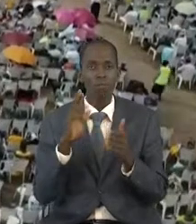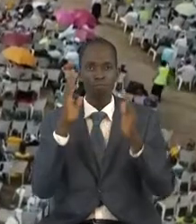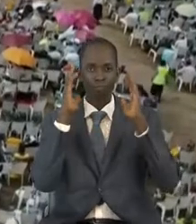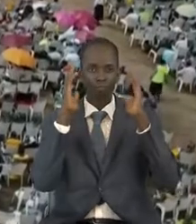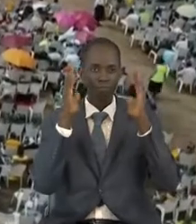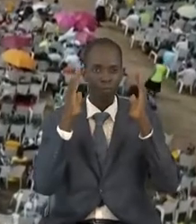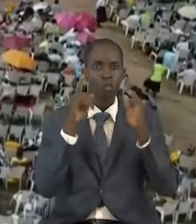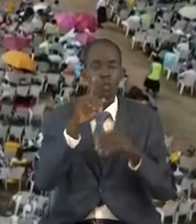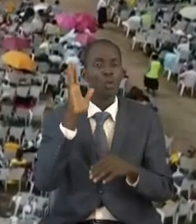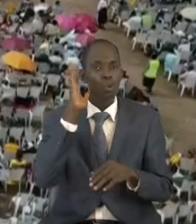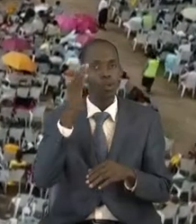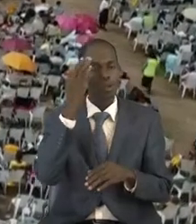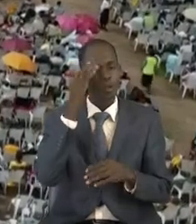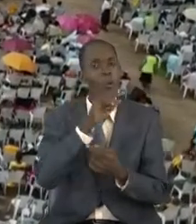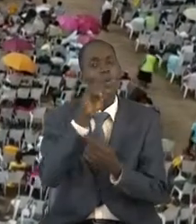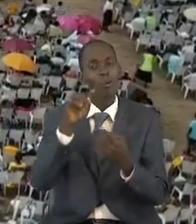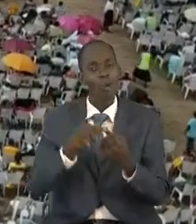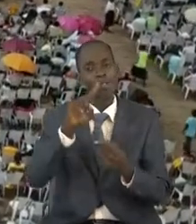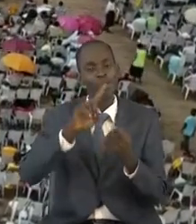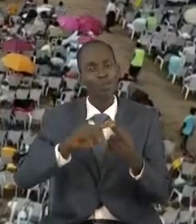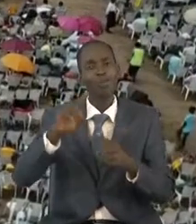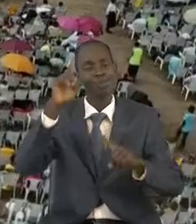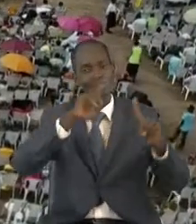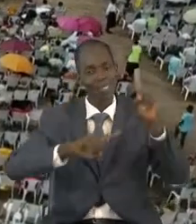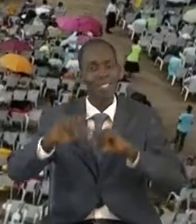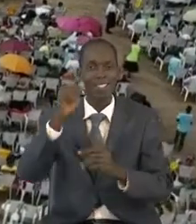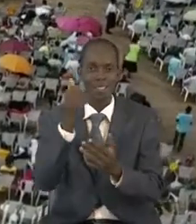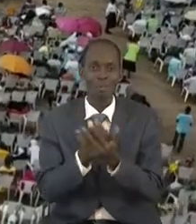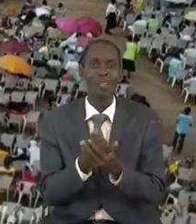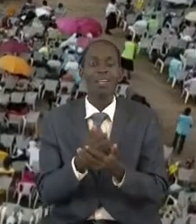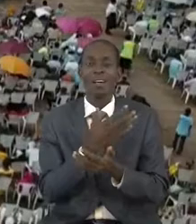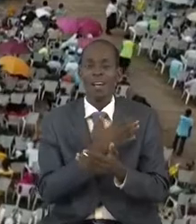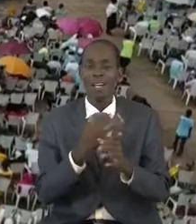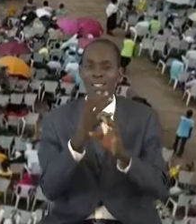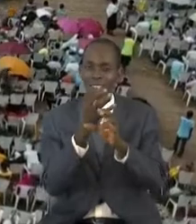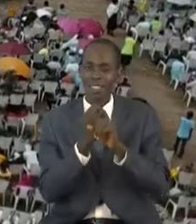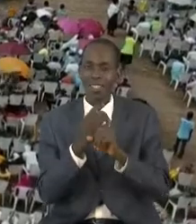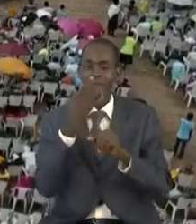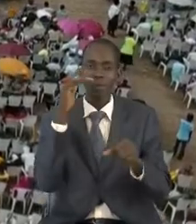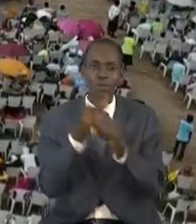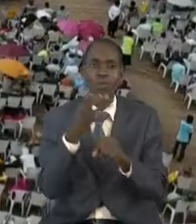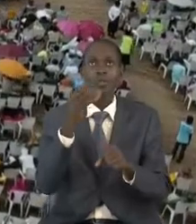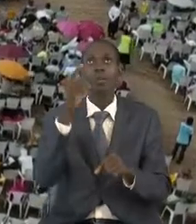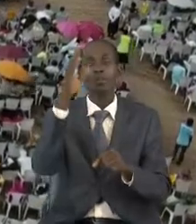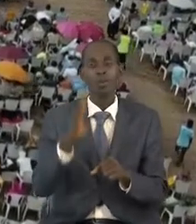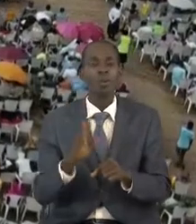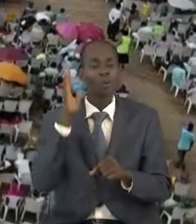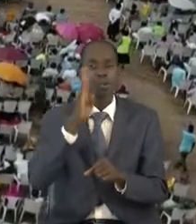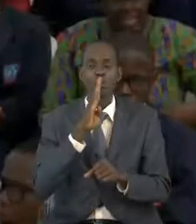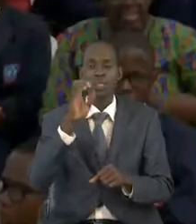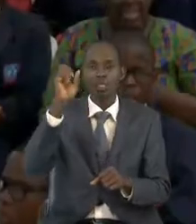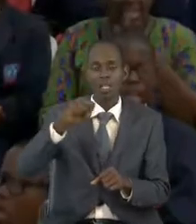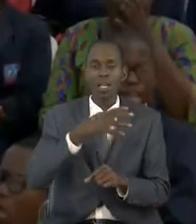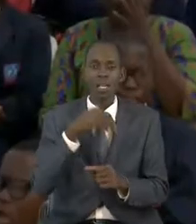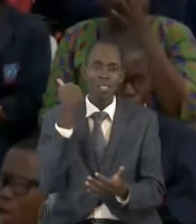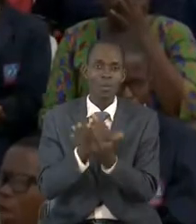to insert your amen. And then the promises of God will be yes and amen in your life in